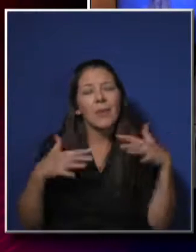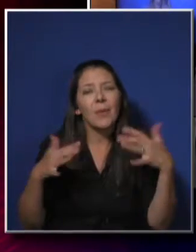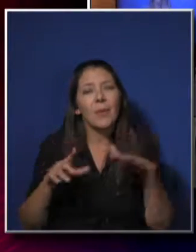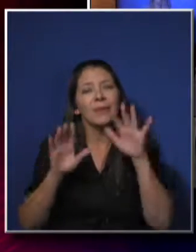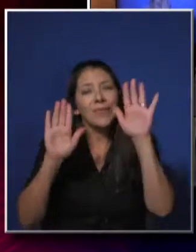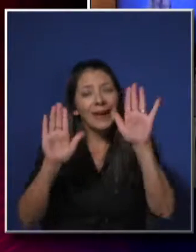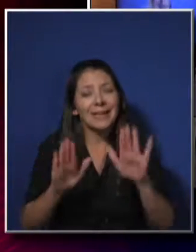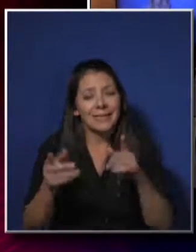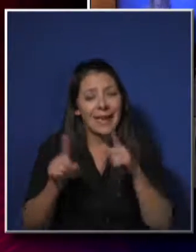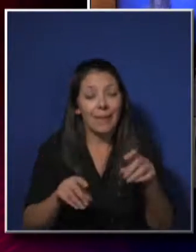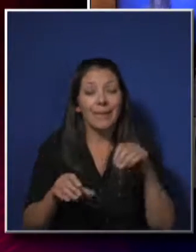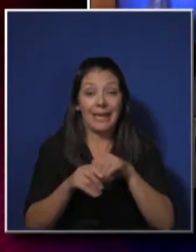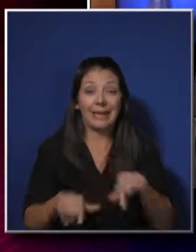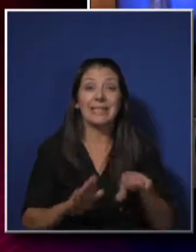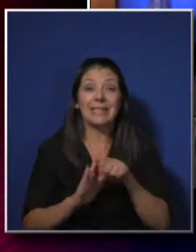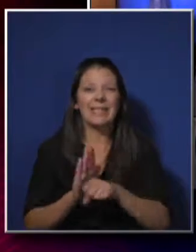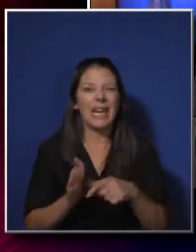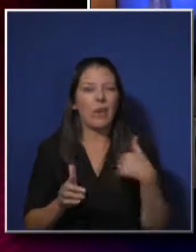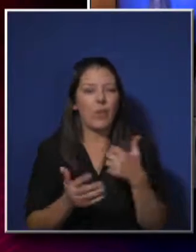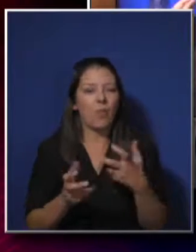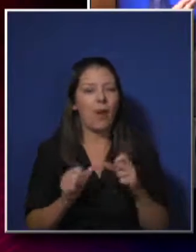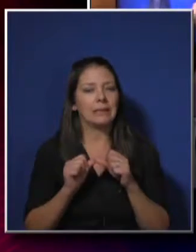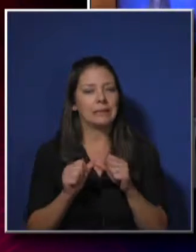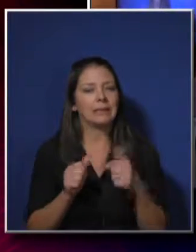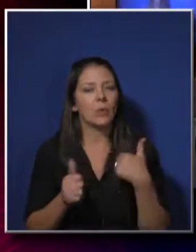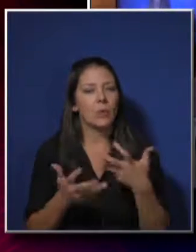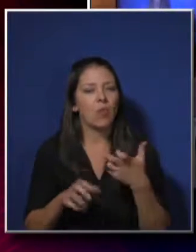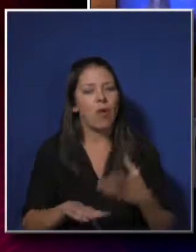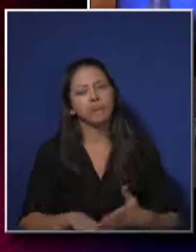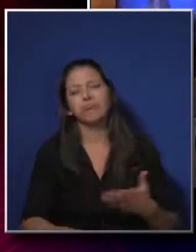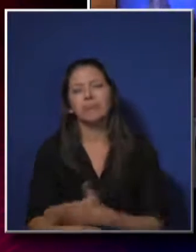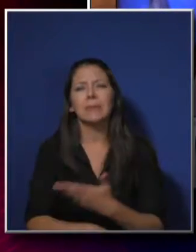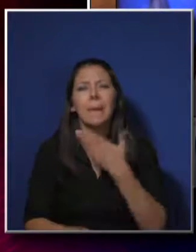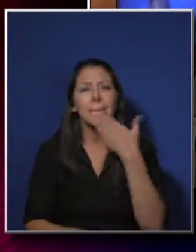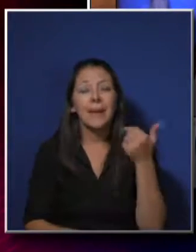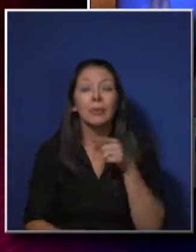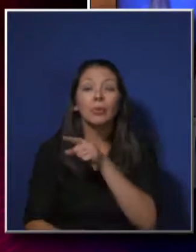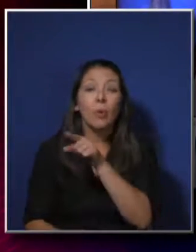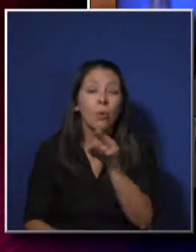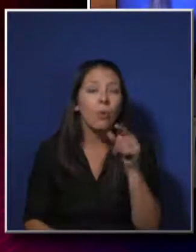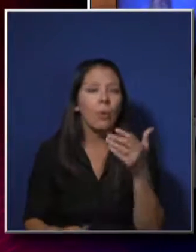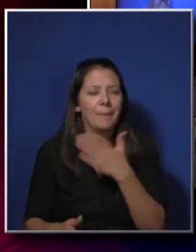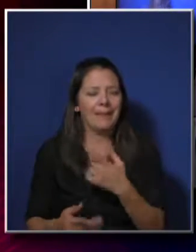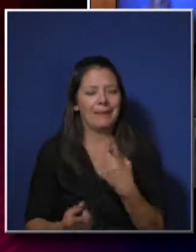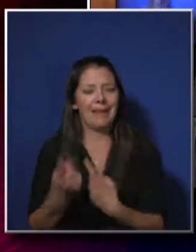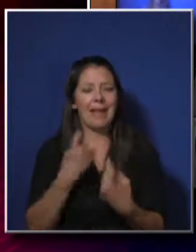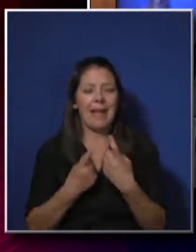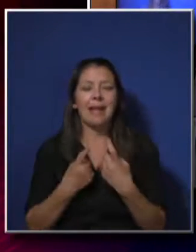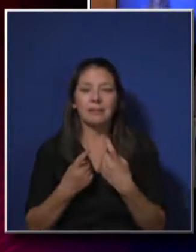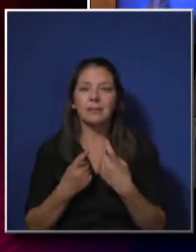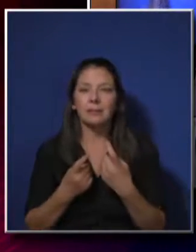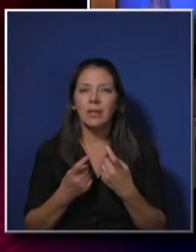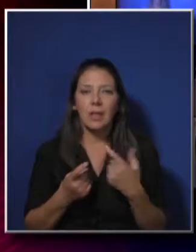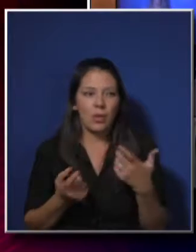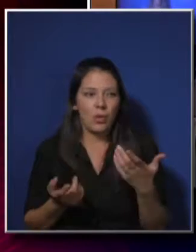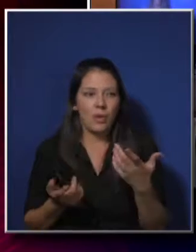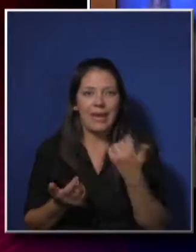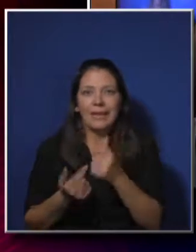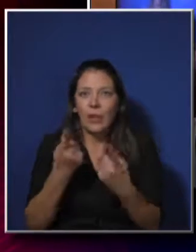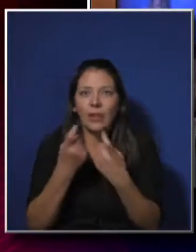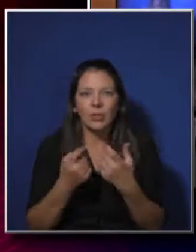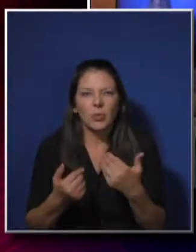be consistent and we want to be better. So please ask. You have tons of people that are willing to support you on this strategic